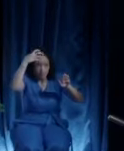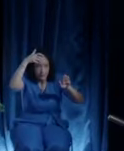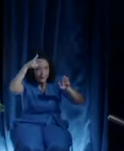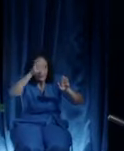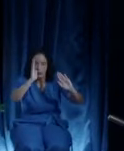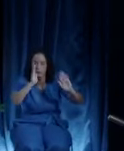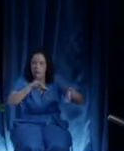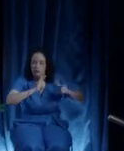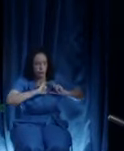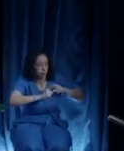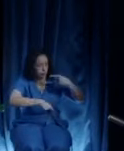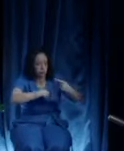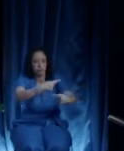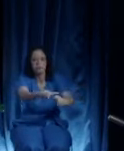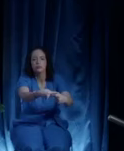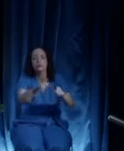James,